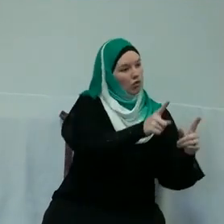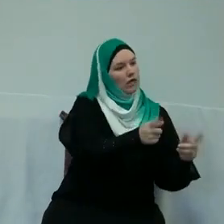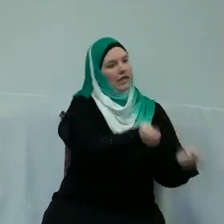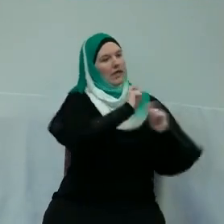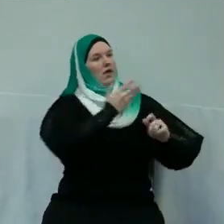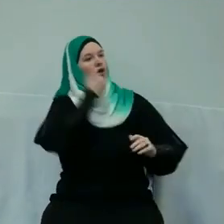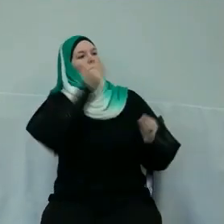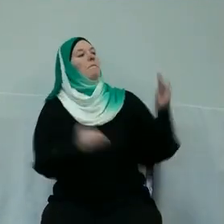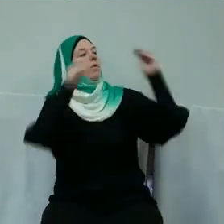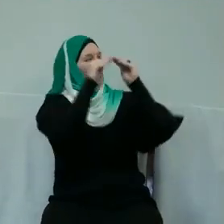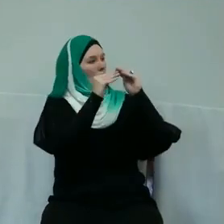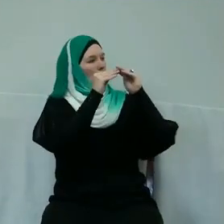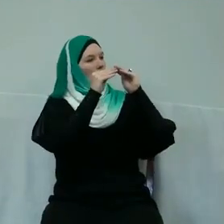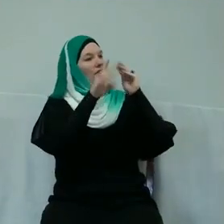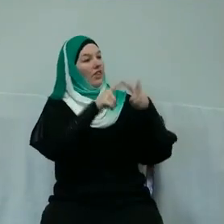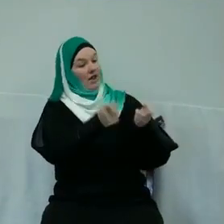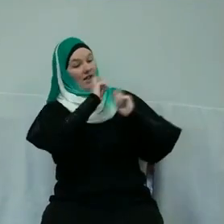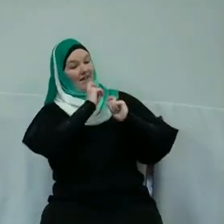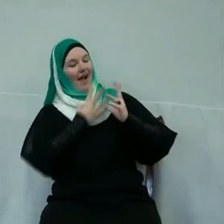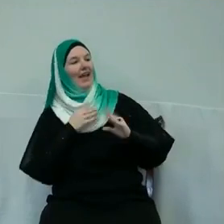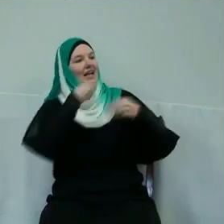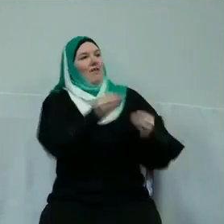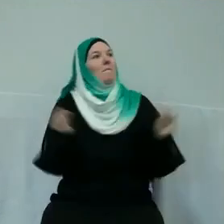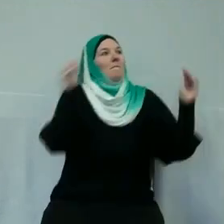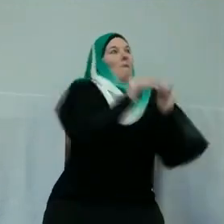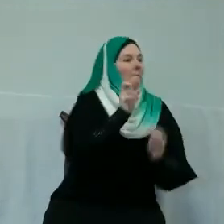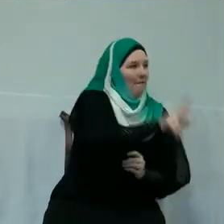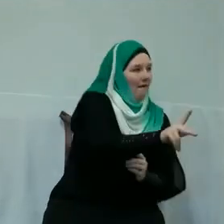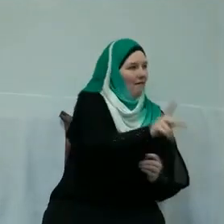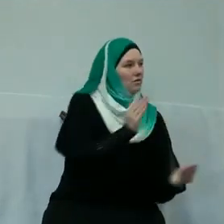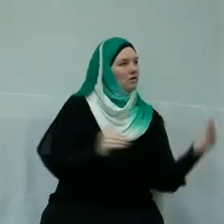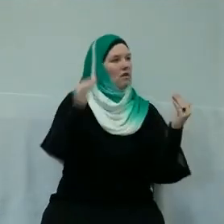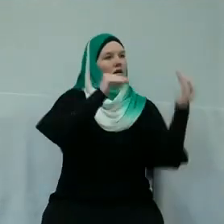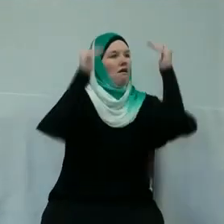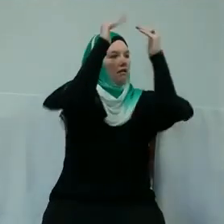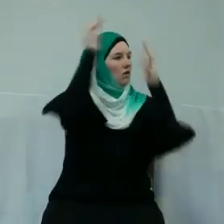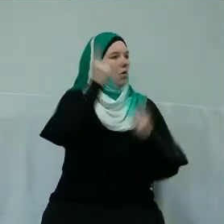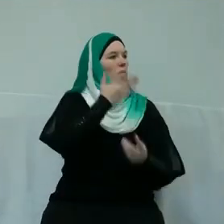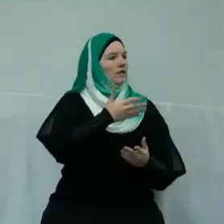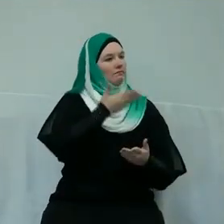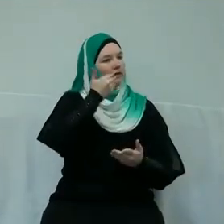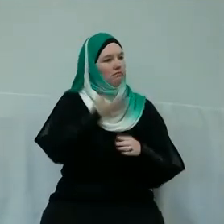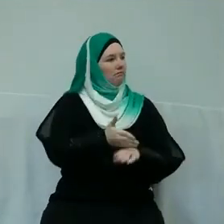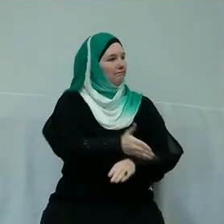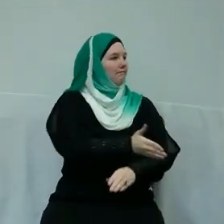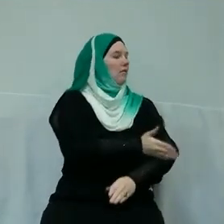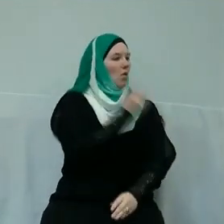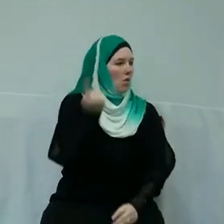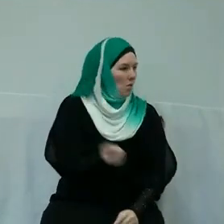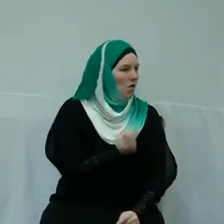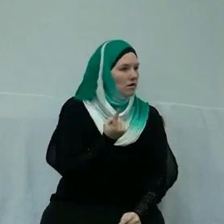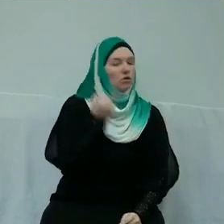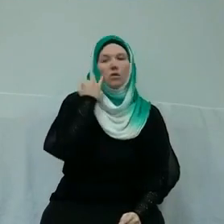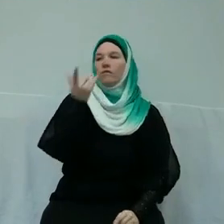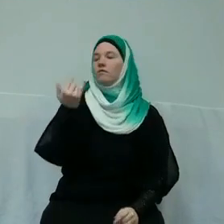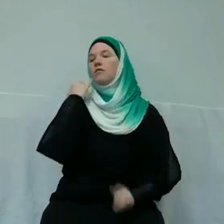them more than what justice requires. So if you have